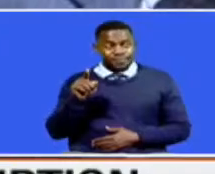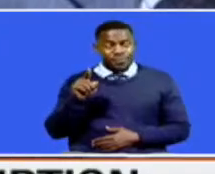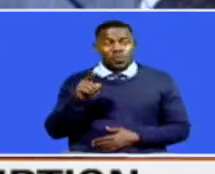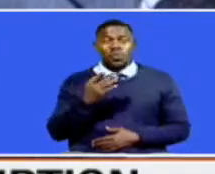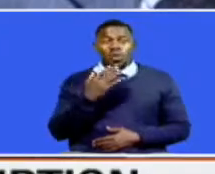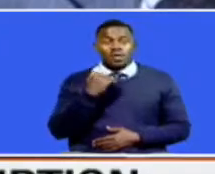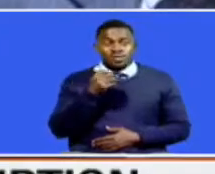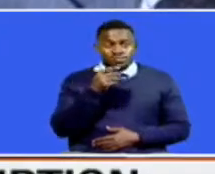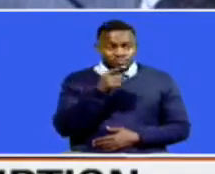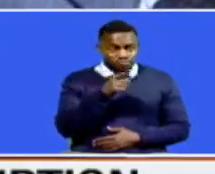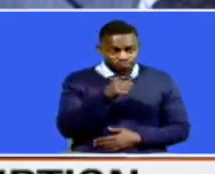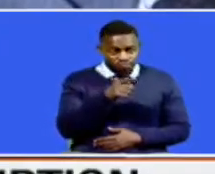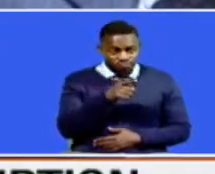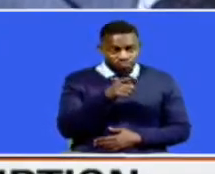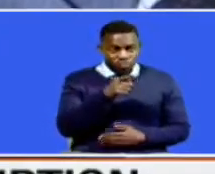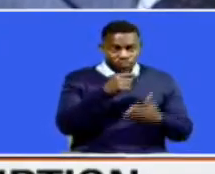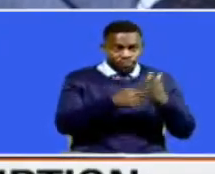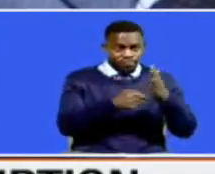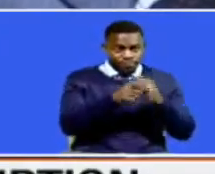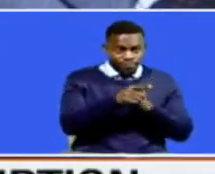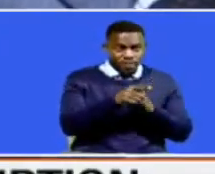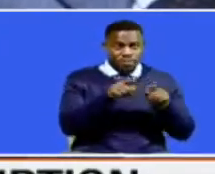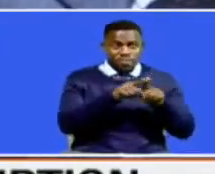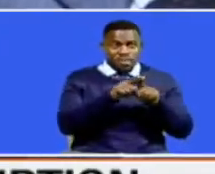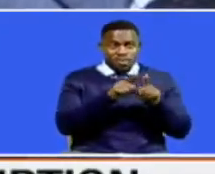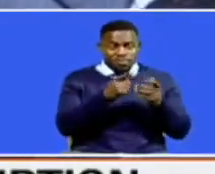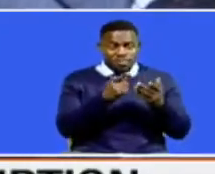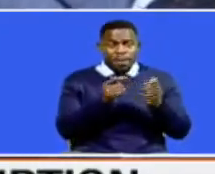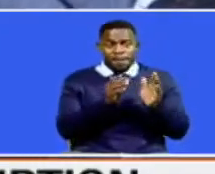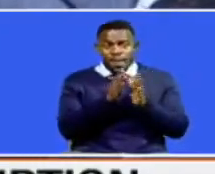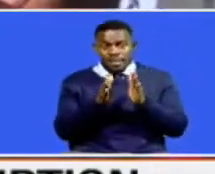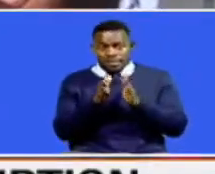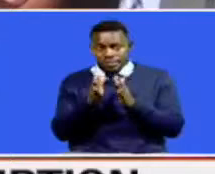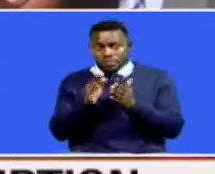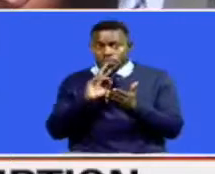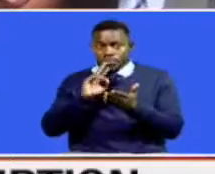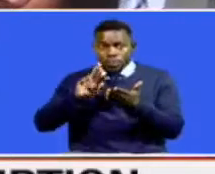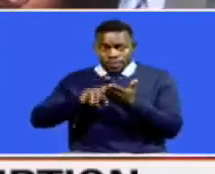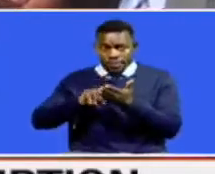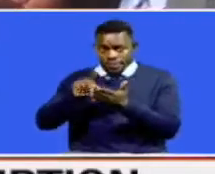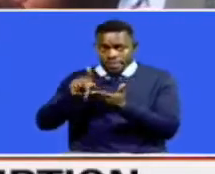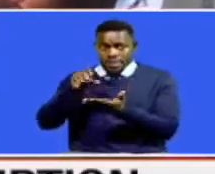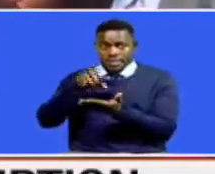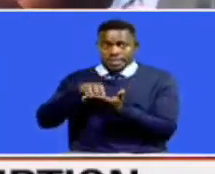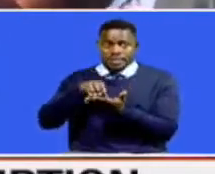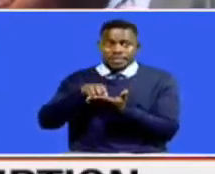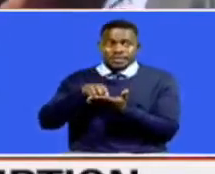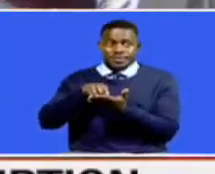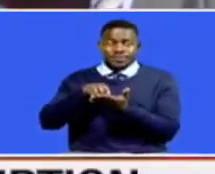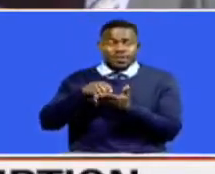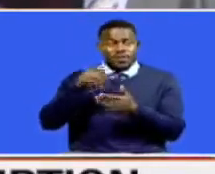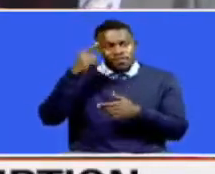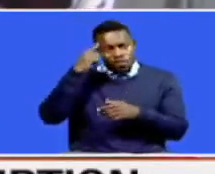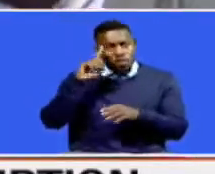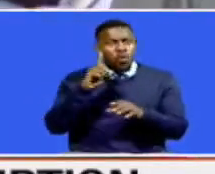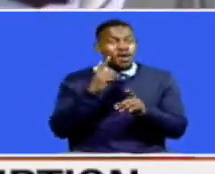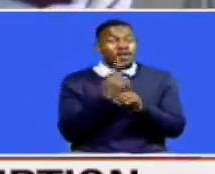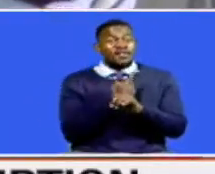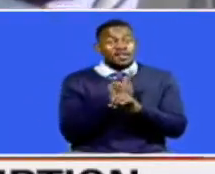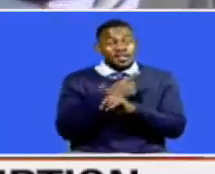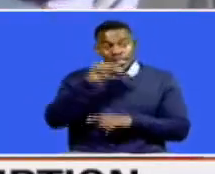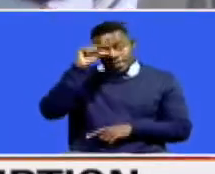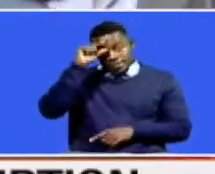be charged, and we are in the process. I think we got a go ahead to charge him. So for governors, as you know,